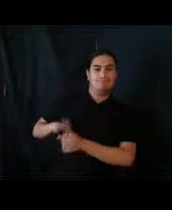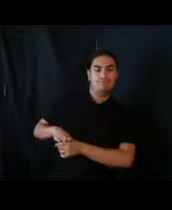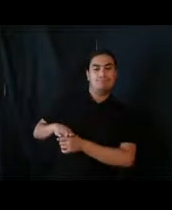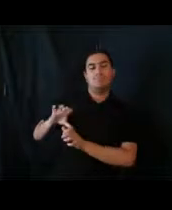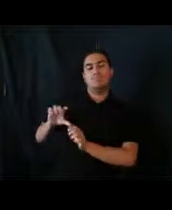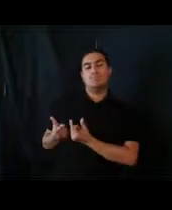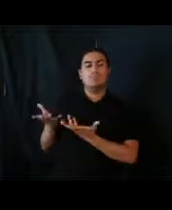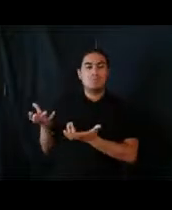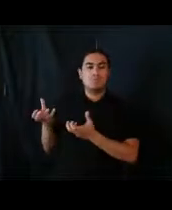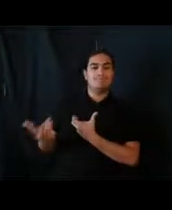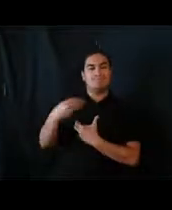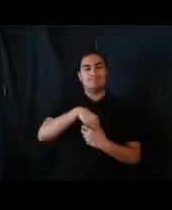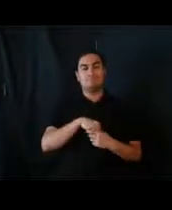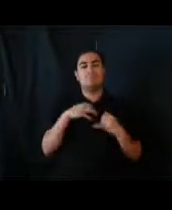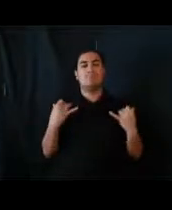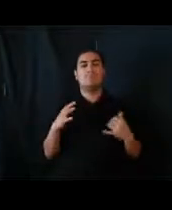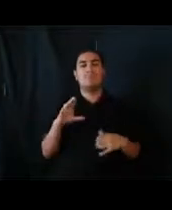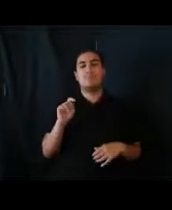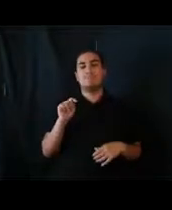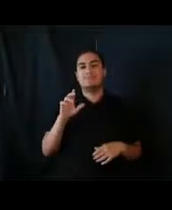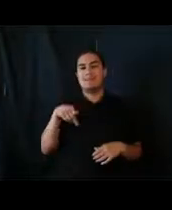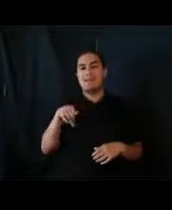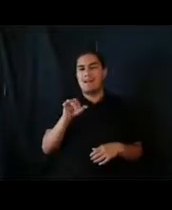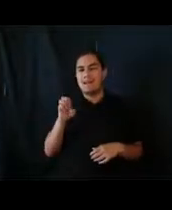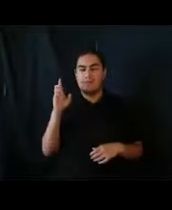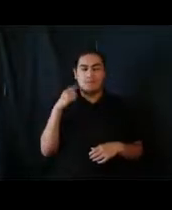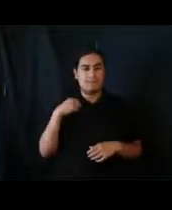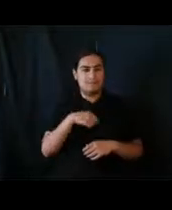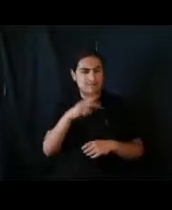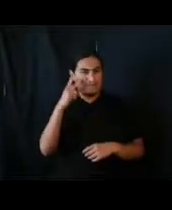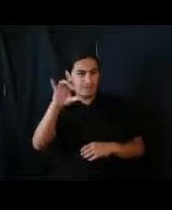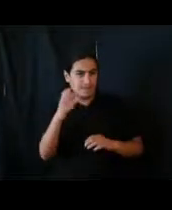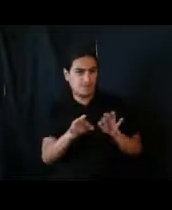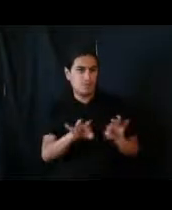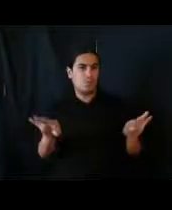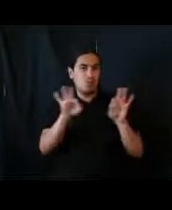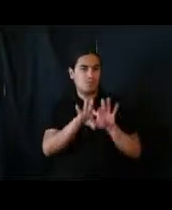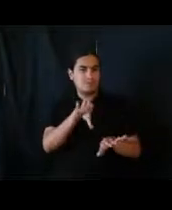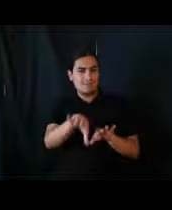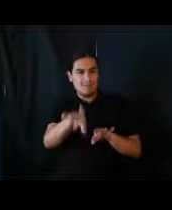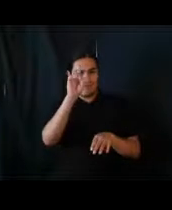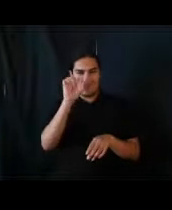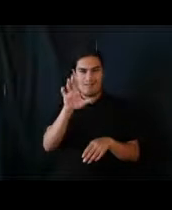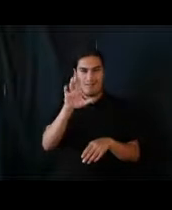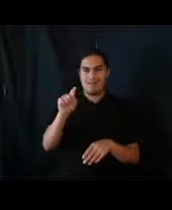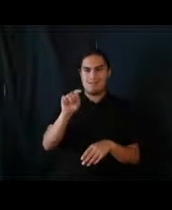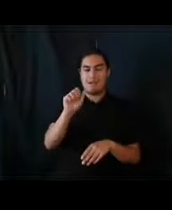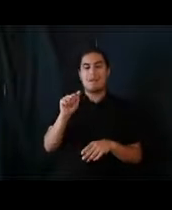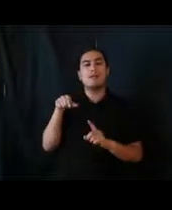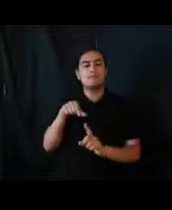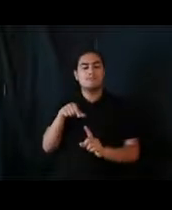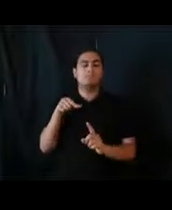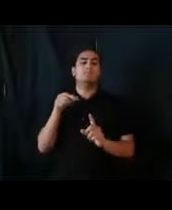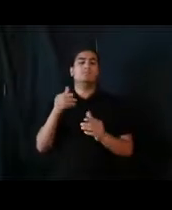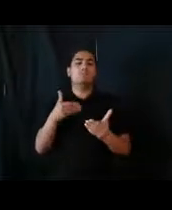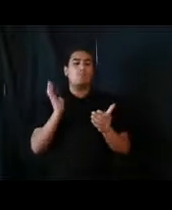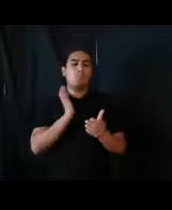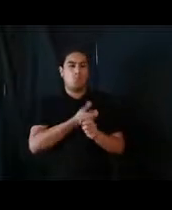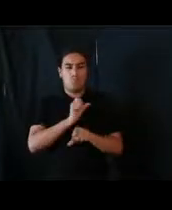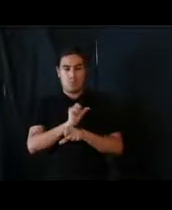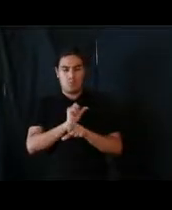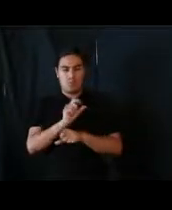originally called for as part of capti we see this as an important next step in calsta's efforts to center equity in our work and to thank the commission and